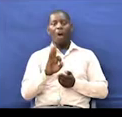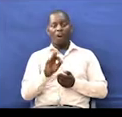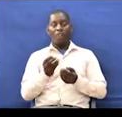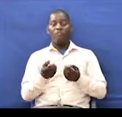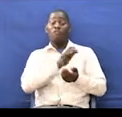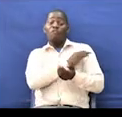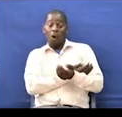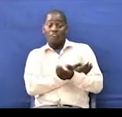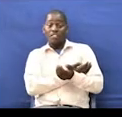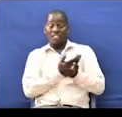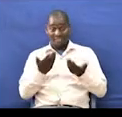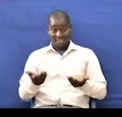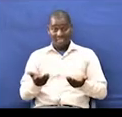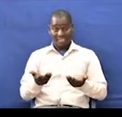is